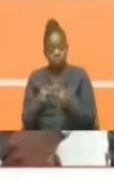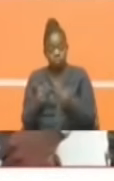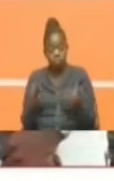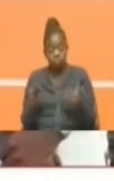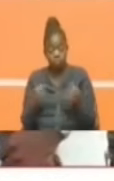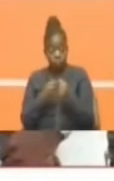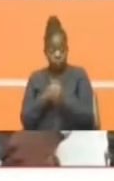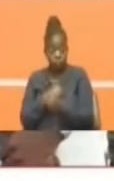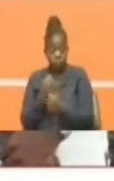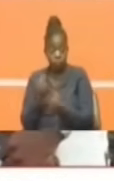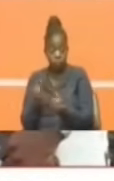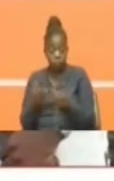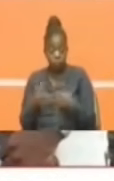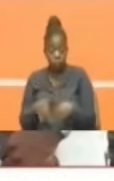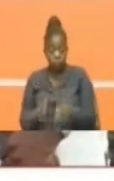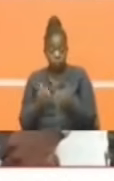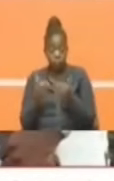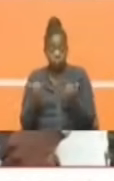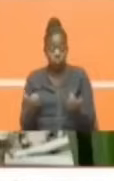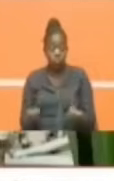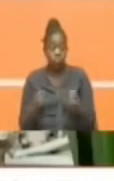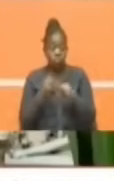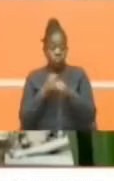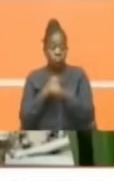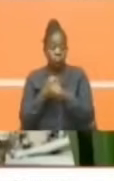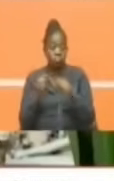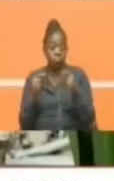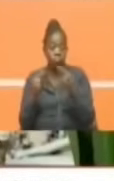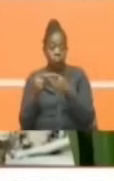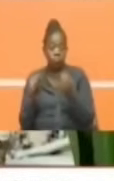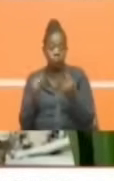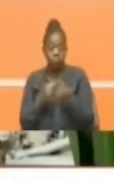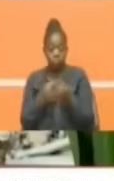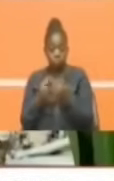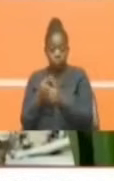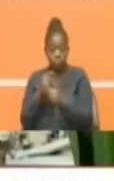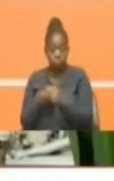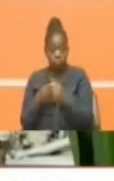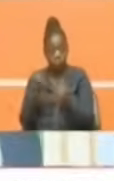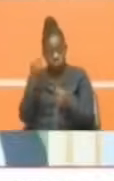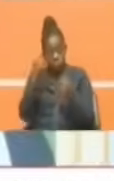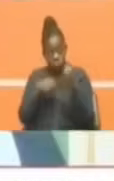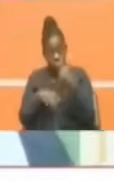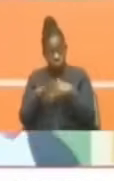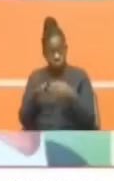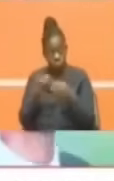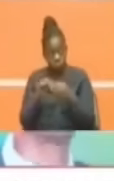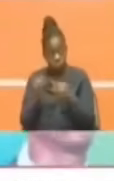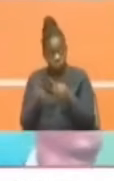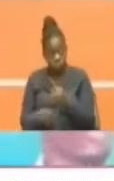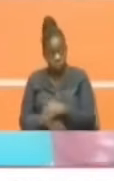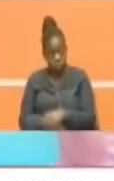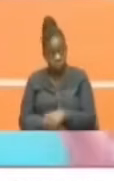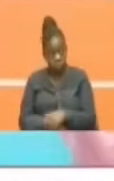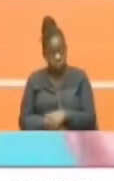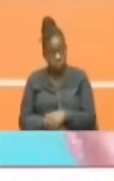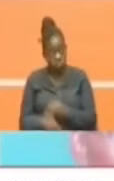alina, be yazaalamu abaana okuwala okutandika okulwanagana, mu kiseera kino ng'akungubagira omwana we. Of